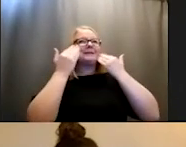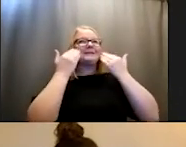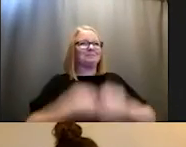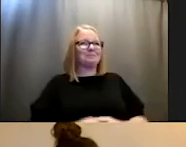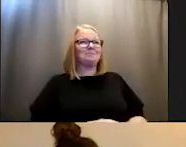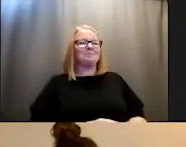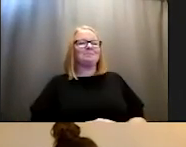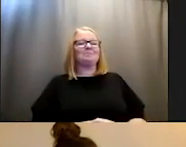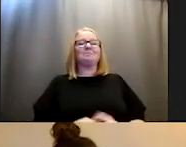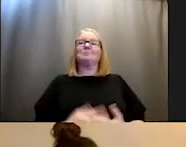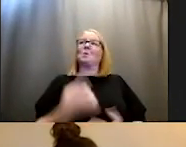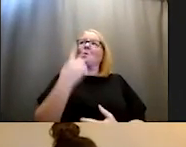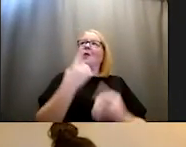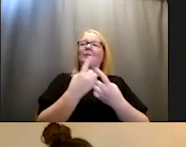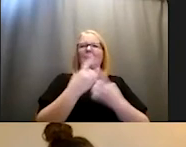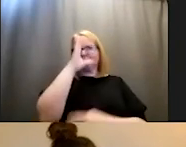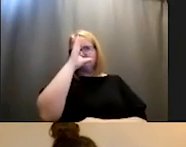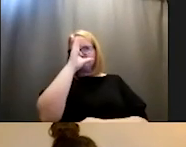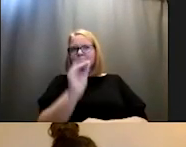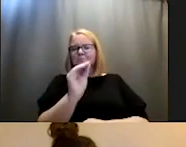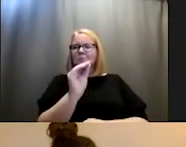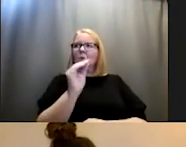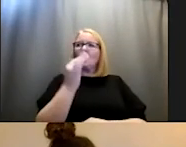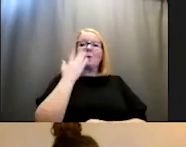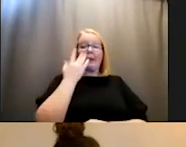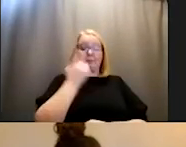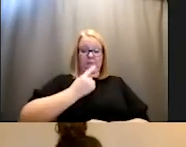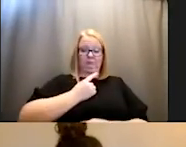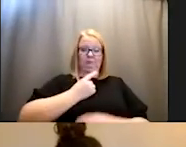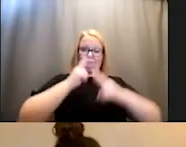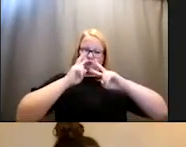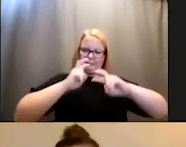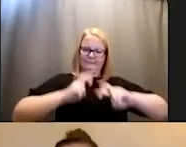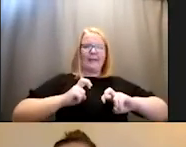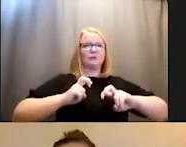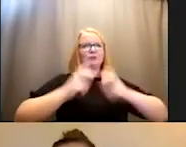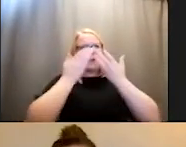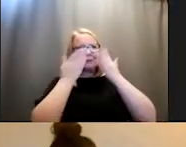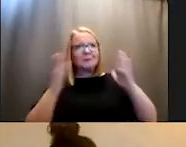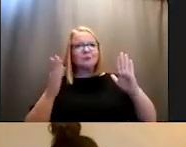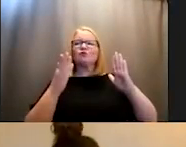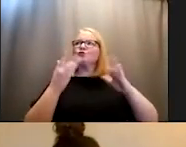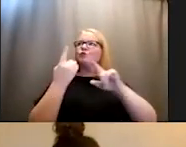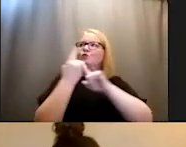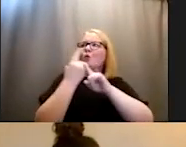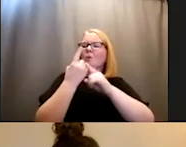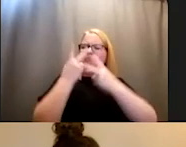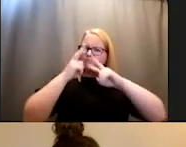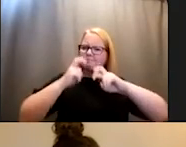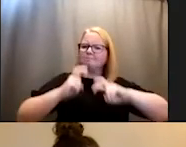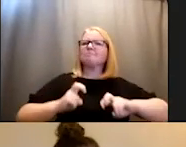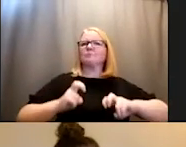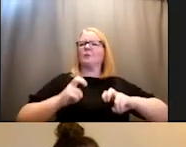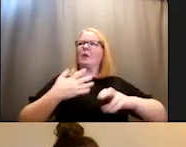One thing I would like to say is, in terms of researching this the exhibition and also this talk, I've been predominantly looking